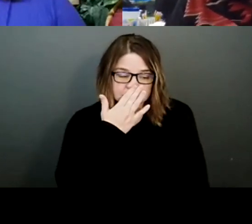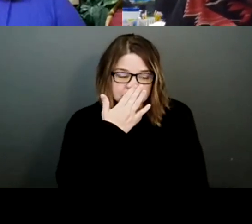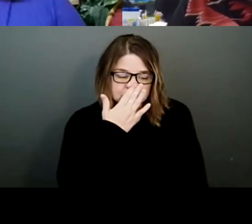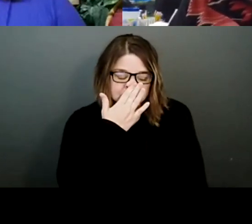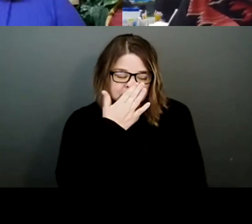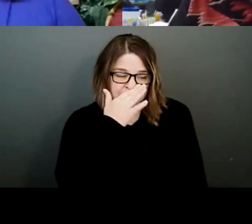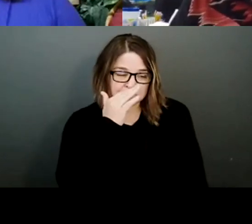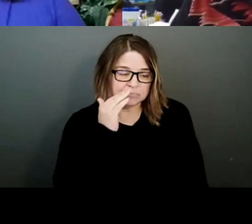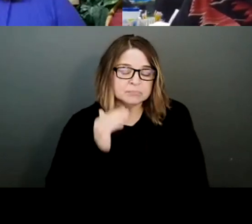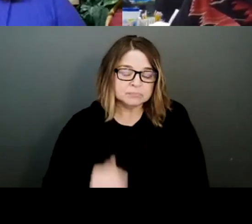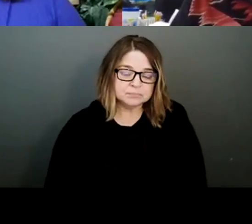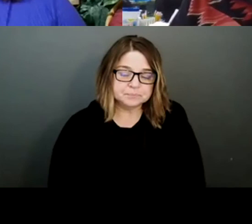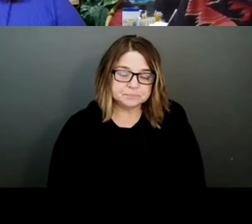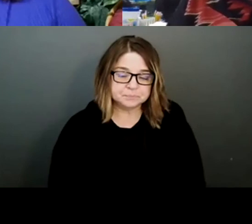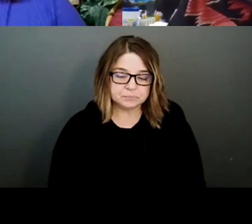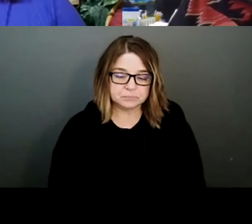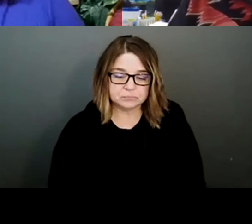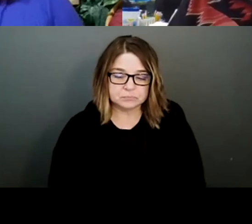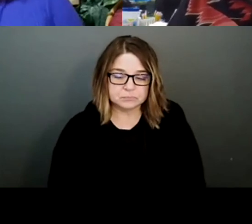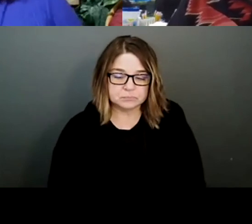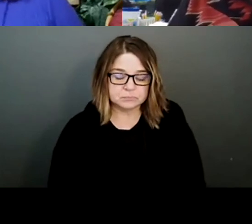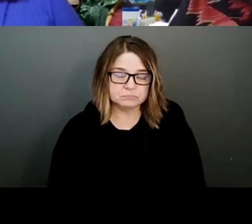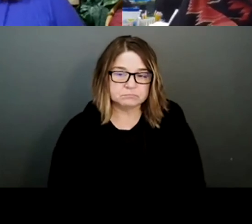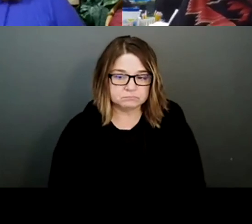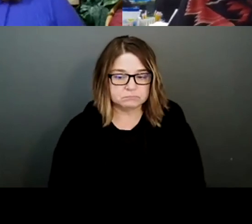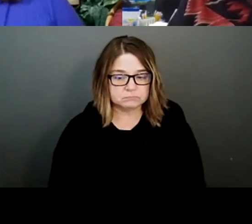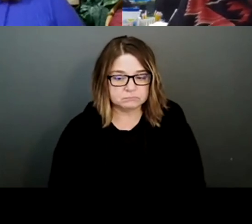know, knowing that, okay,